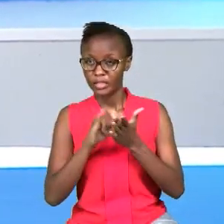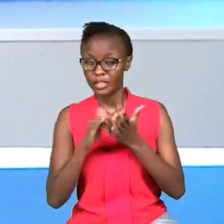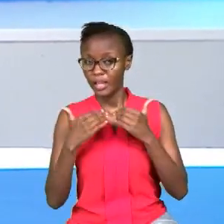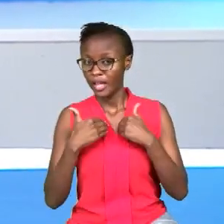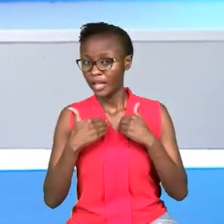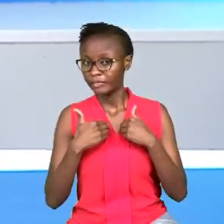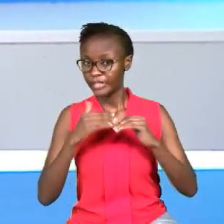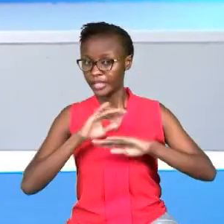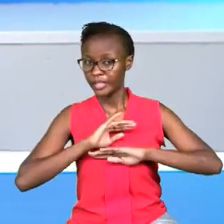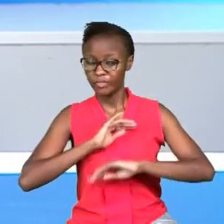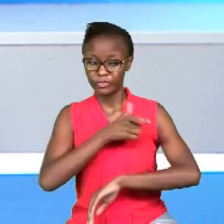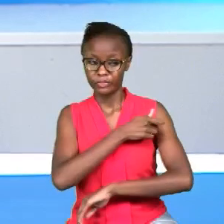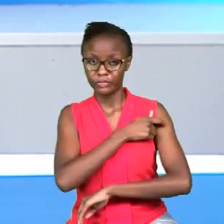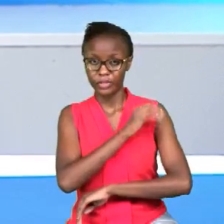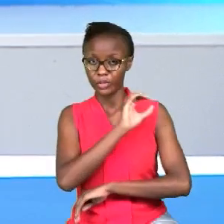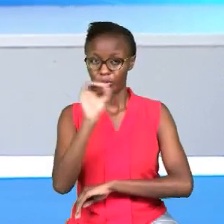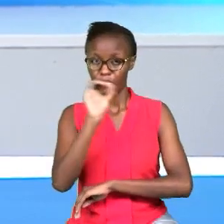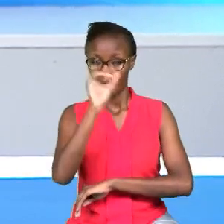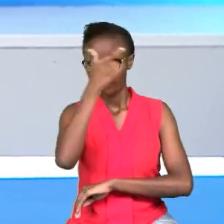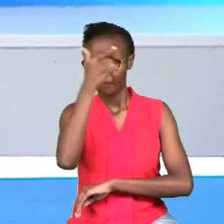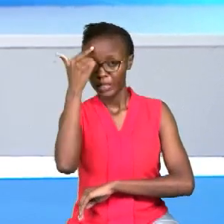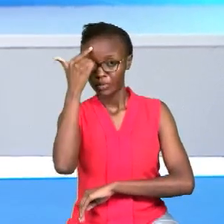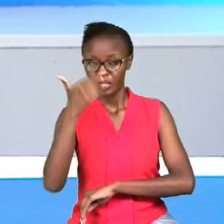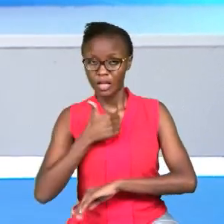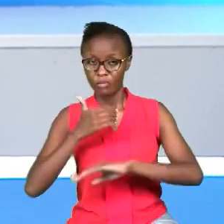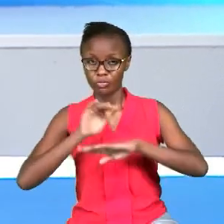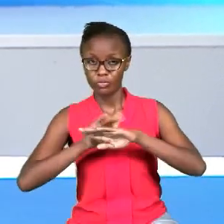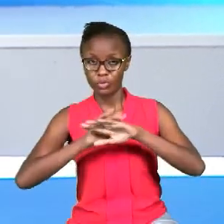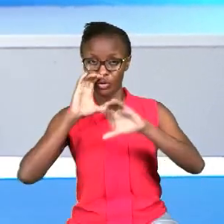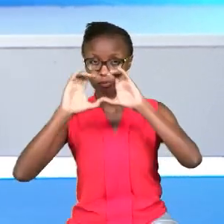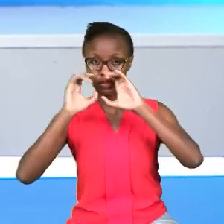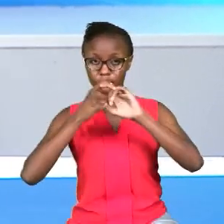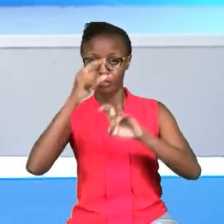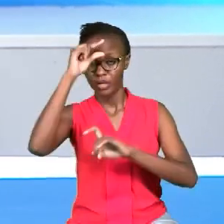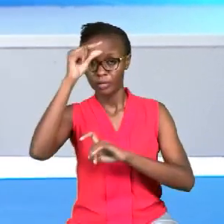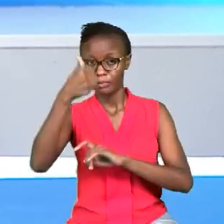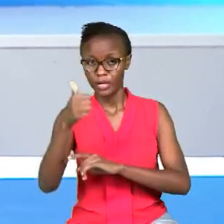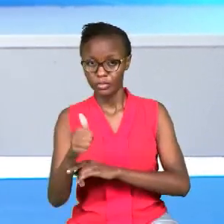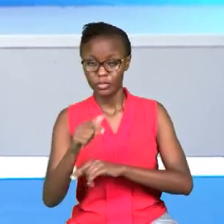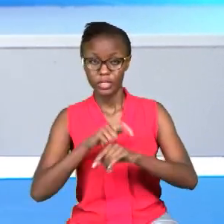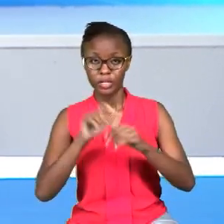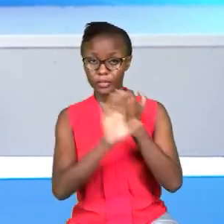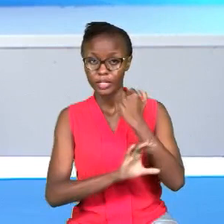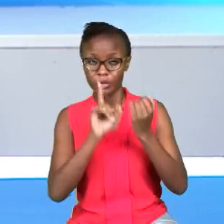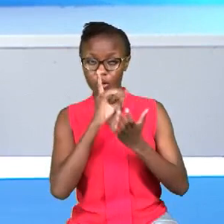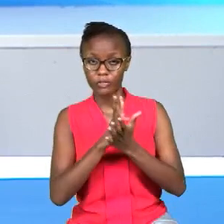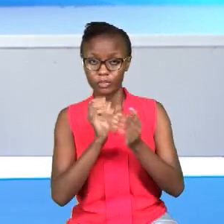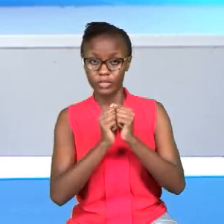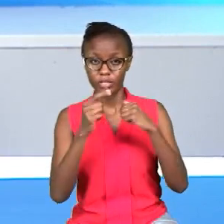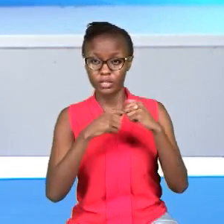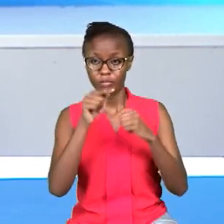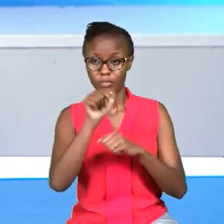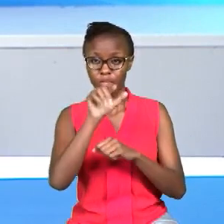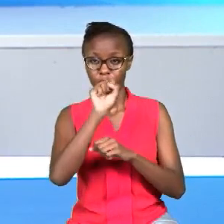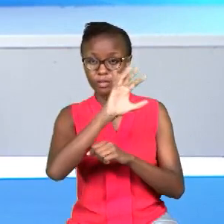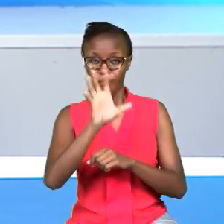in the country, blaming it on poor communication from the government, even as the country registers a 16.3% positivity rate after